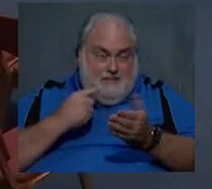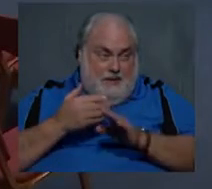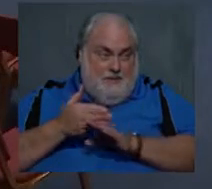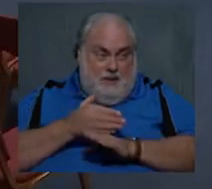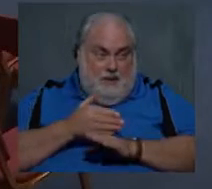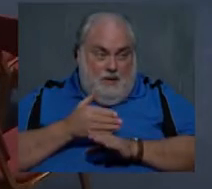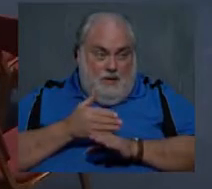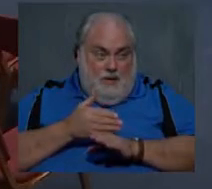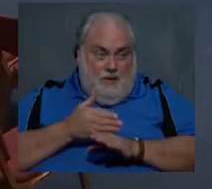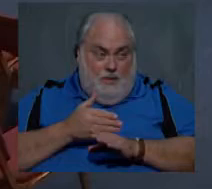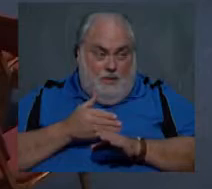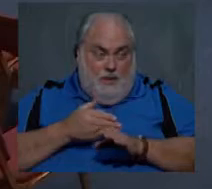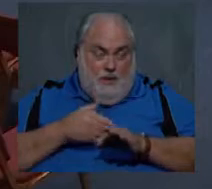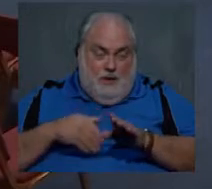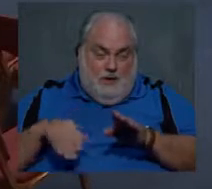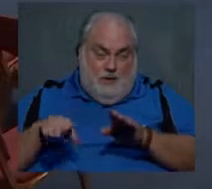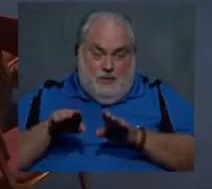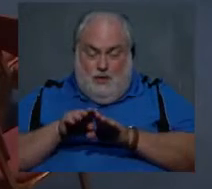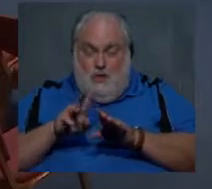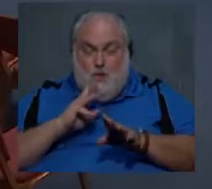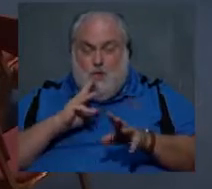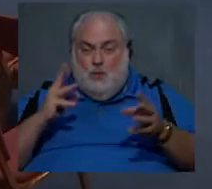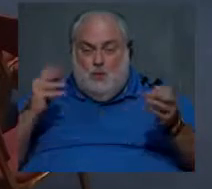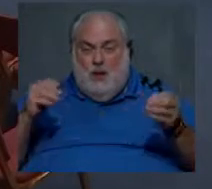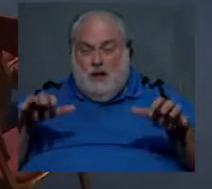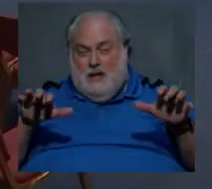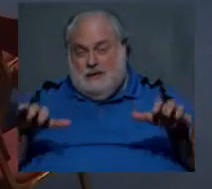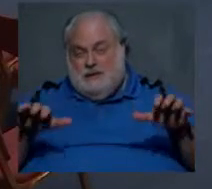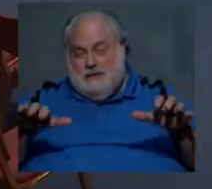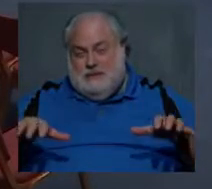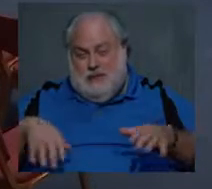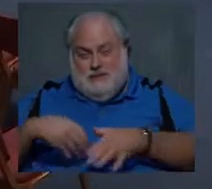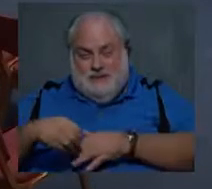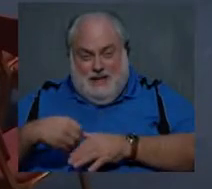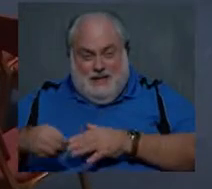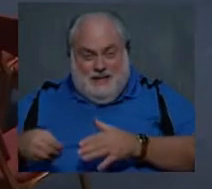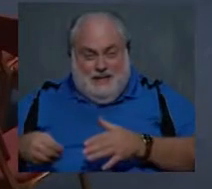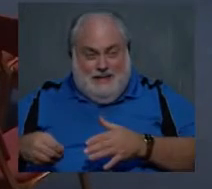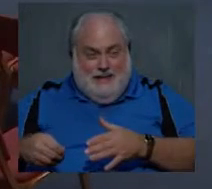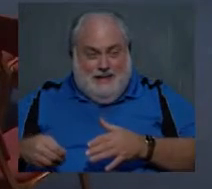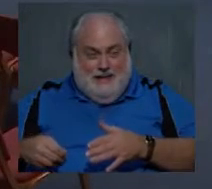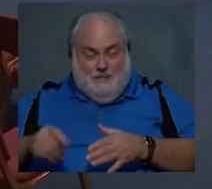before we adjourn into the great wetness outdoors.